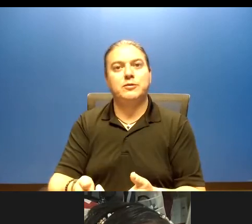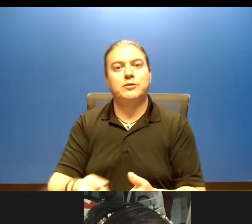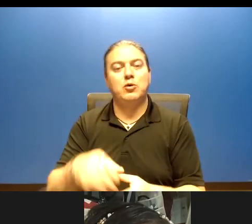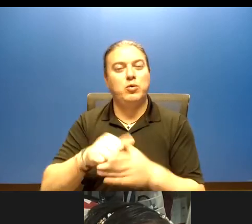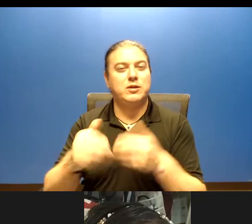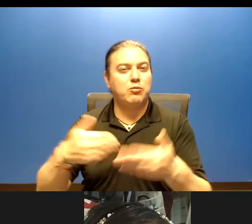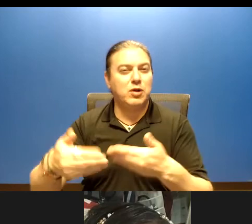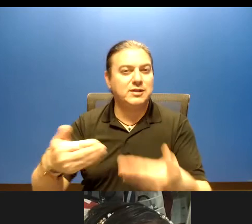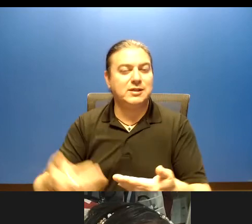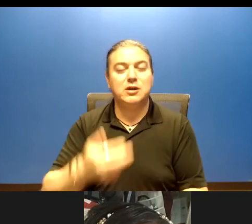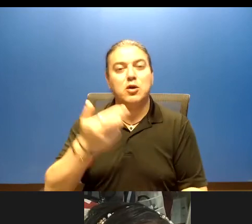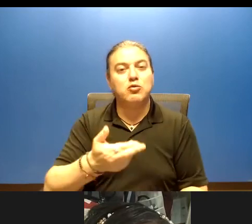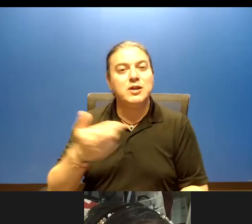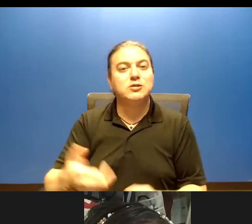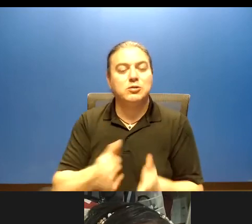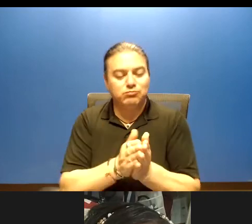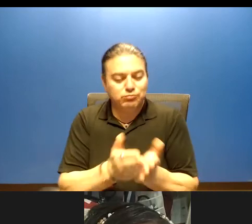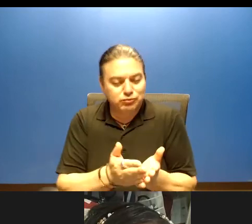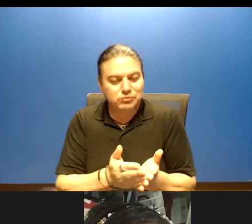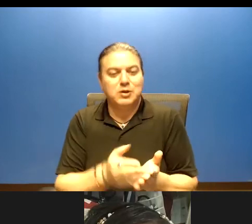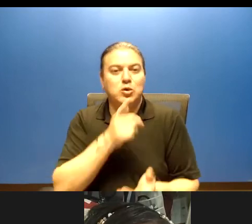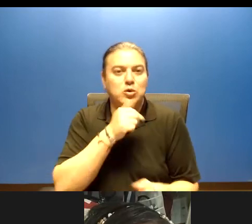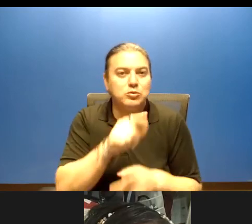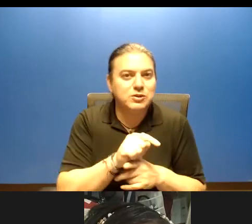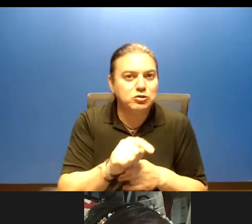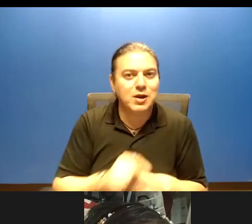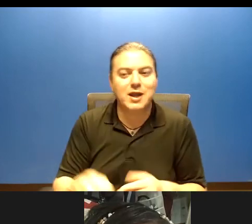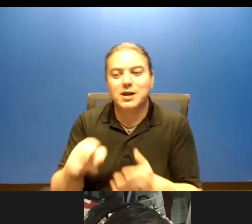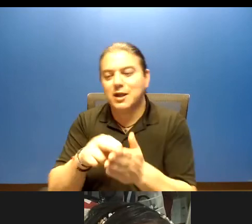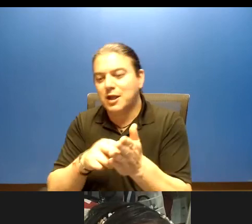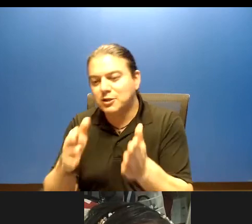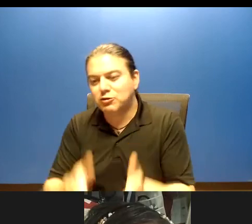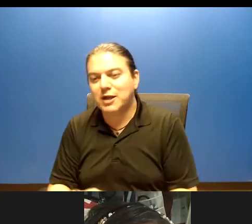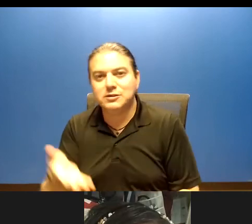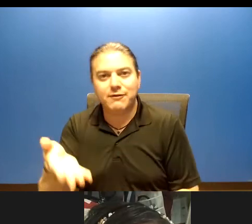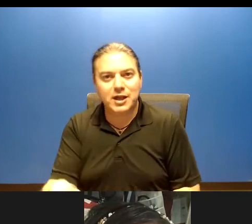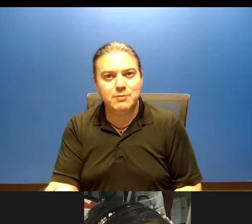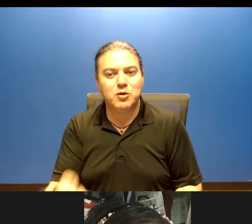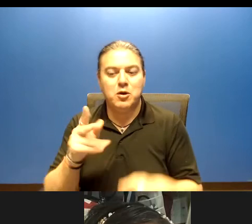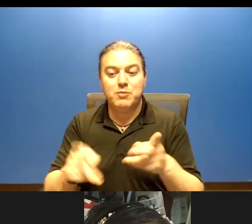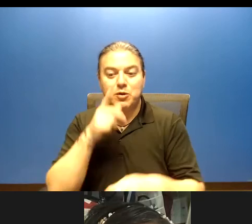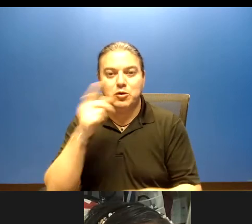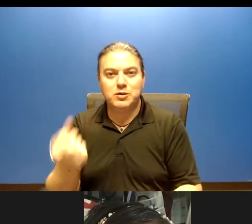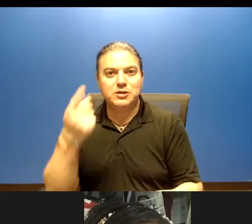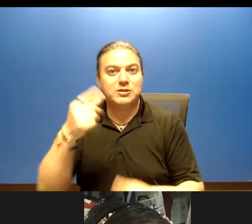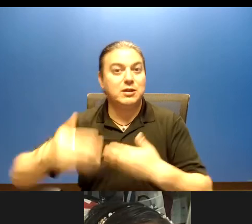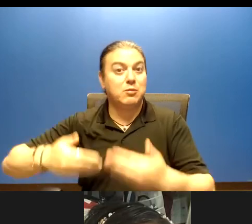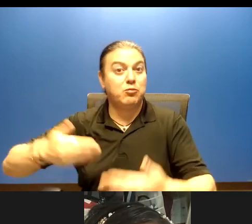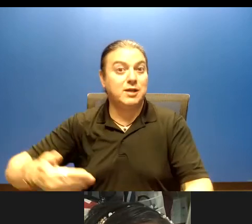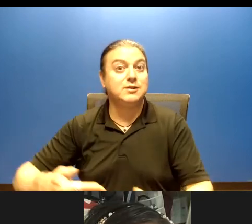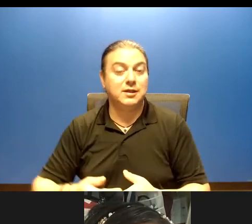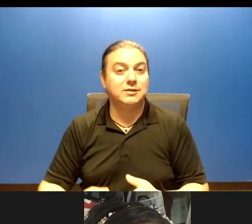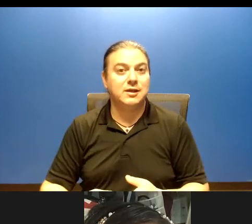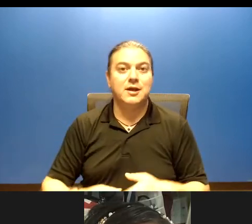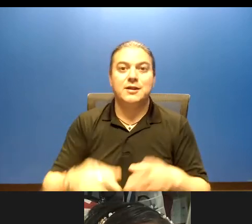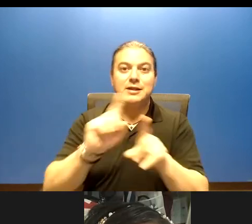of who's been trained, contractors that are available, people who understand the process, the lingo, if you will, the glossary of